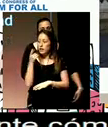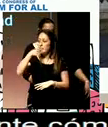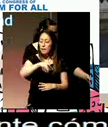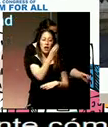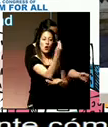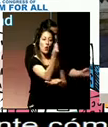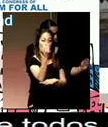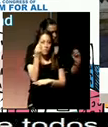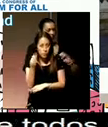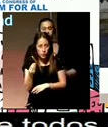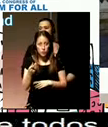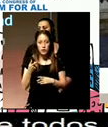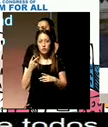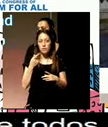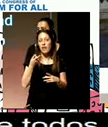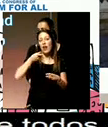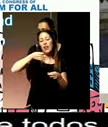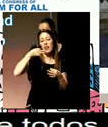one.